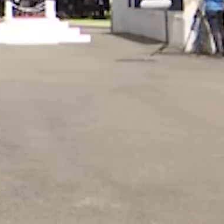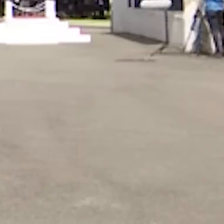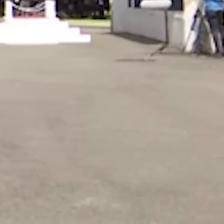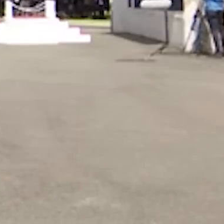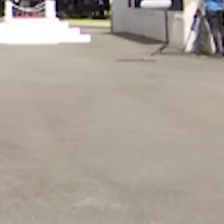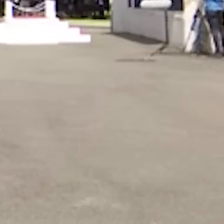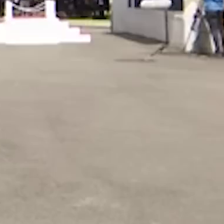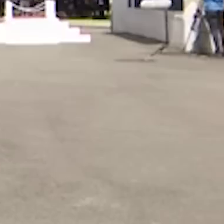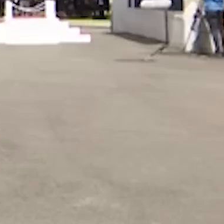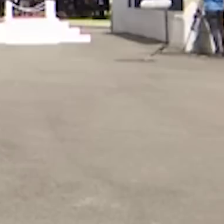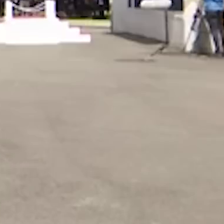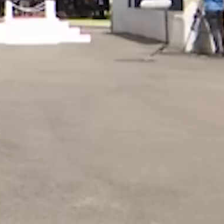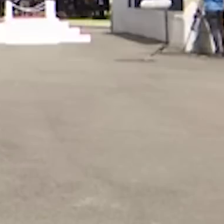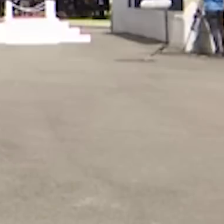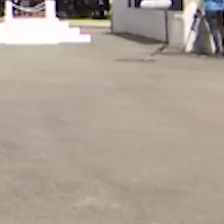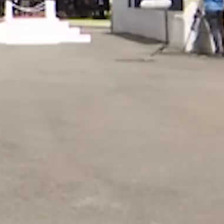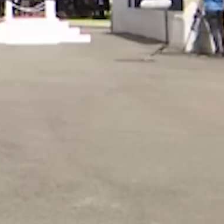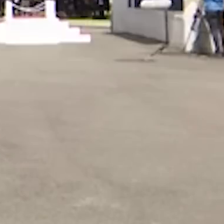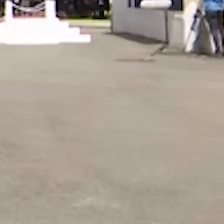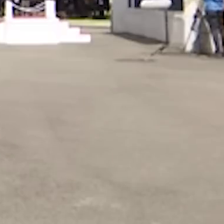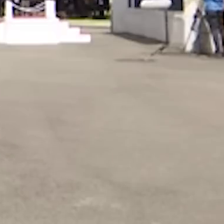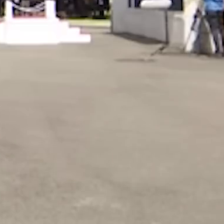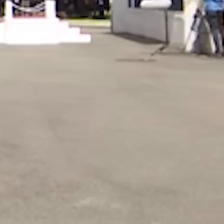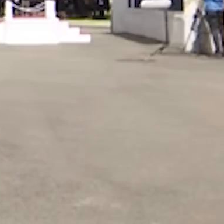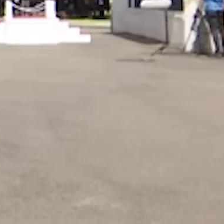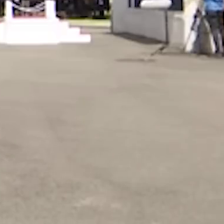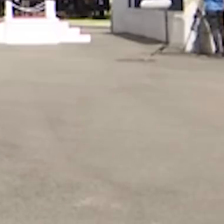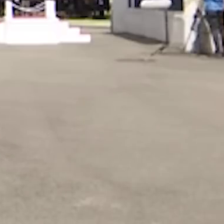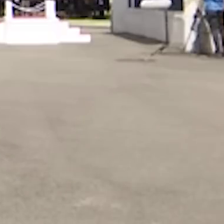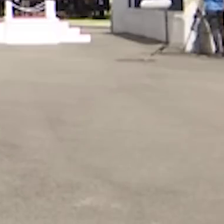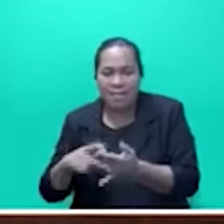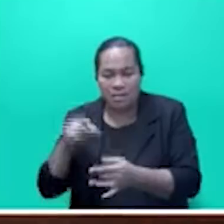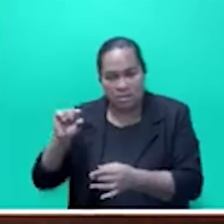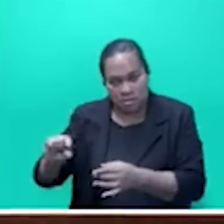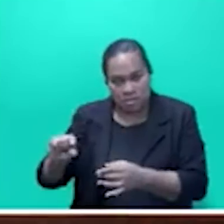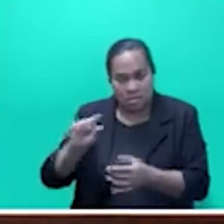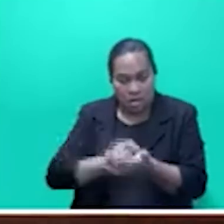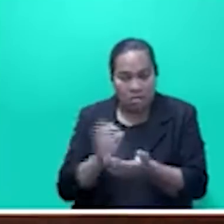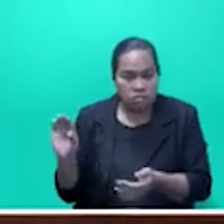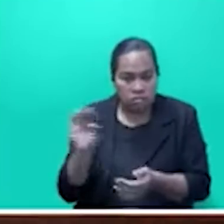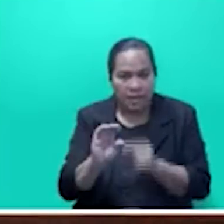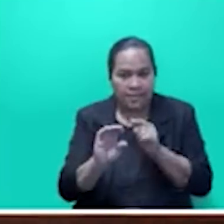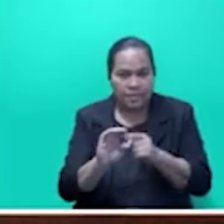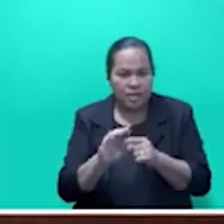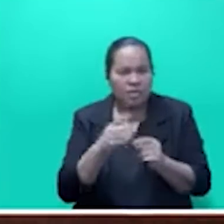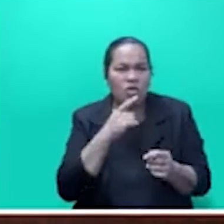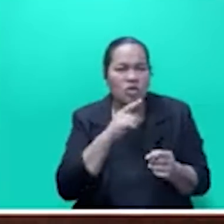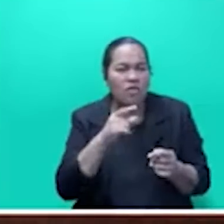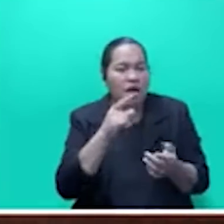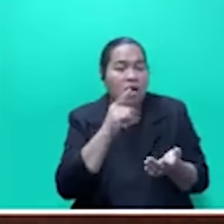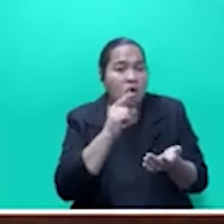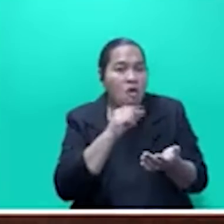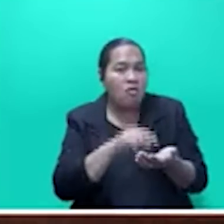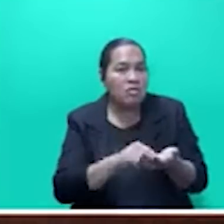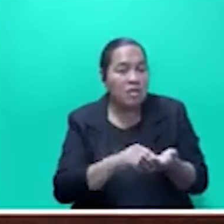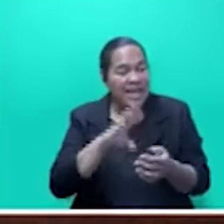another $1.8 billion in contingent liabilities. These are mainly in form of loan guarantees, some of